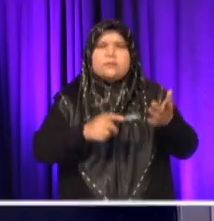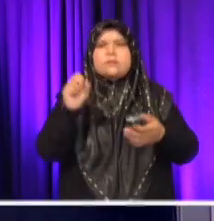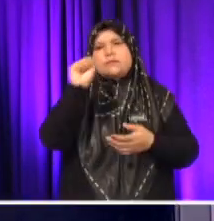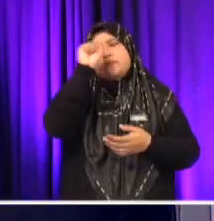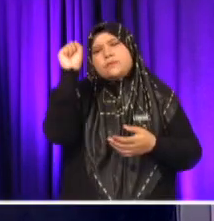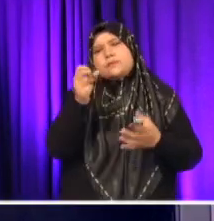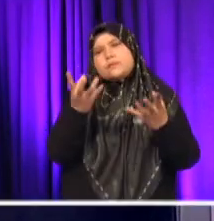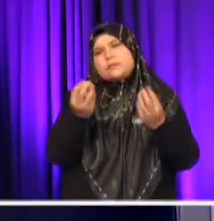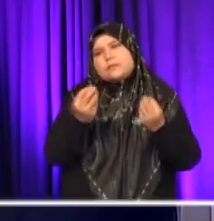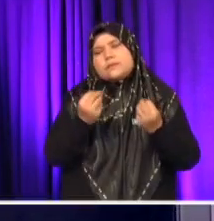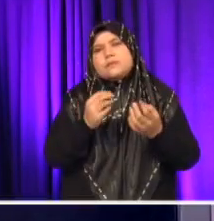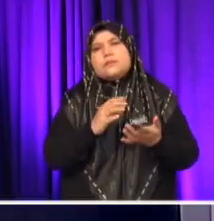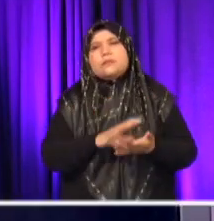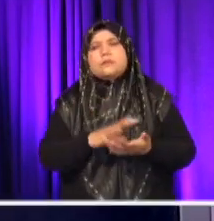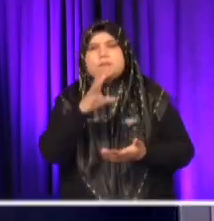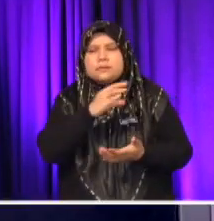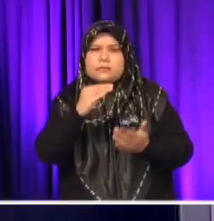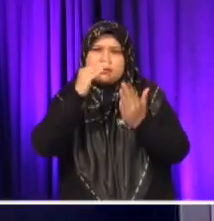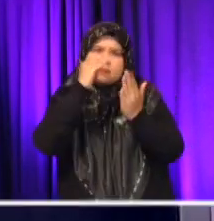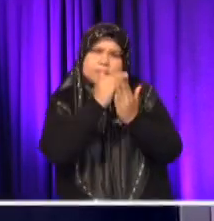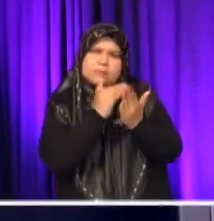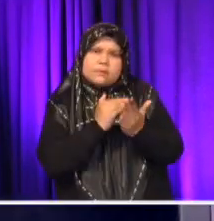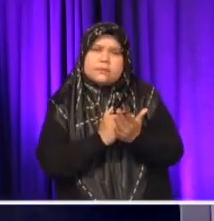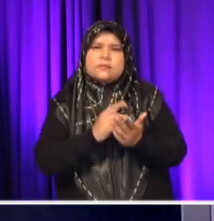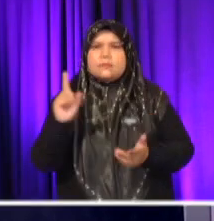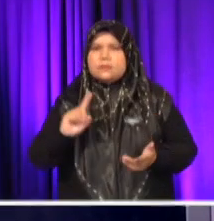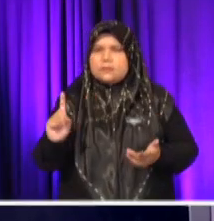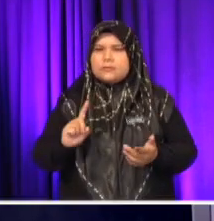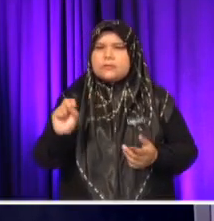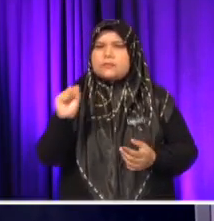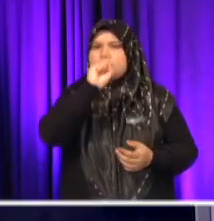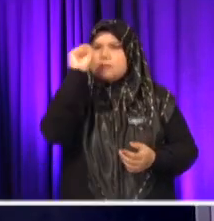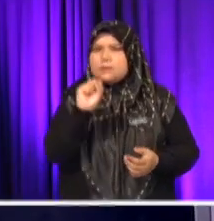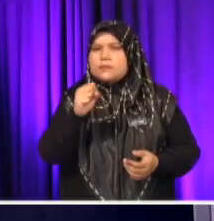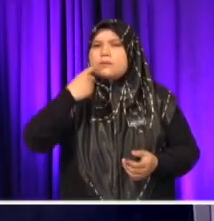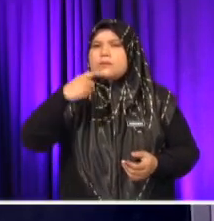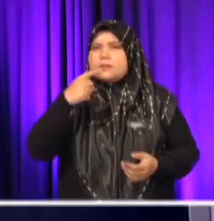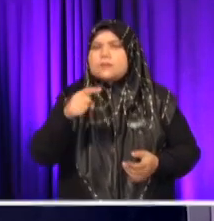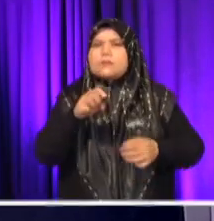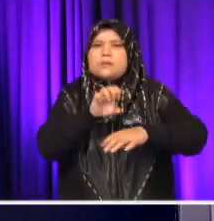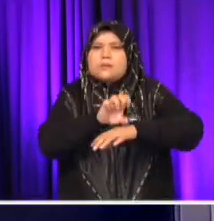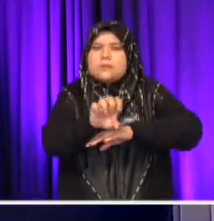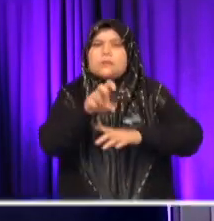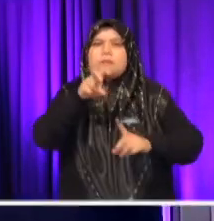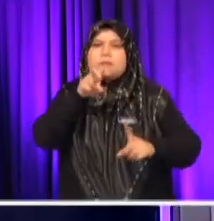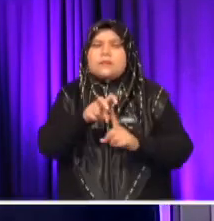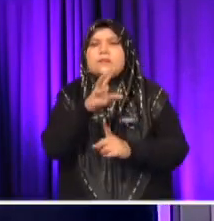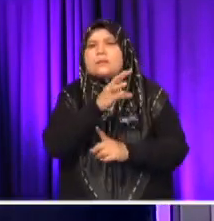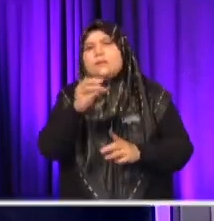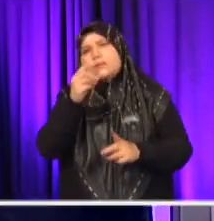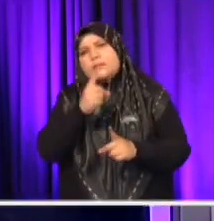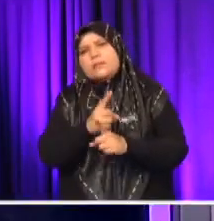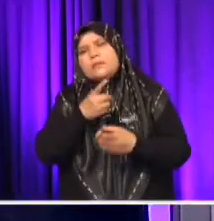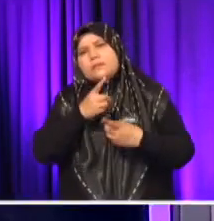for each part. If you are asked to write an email or a message, make sure you do that, and